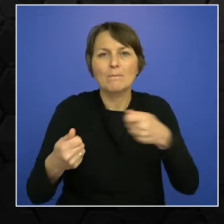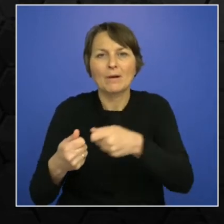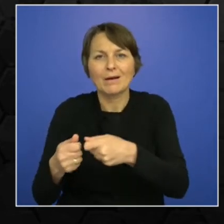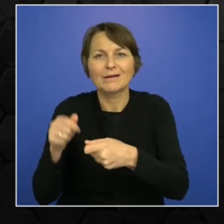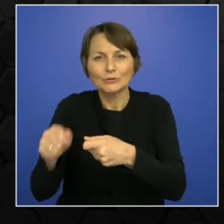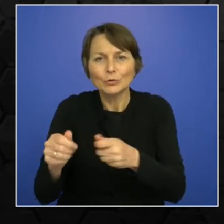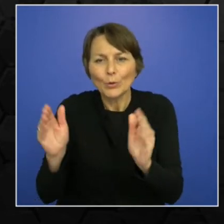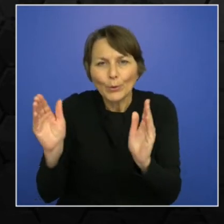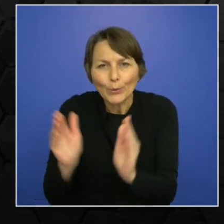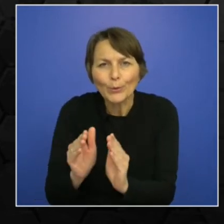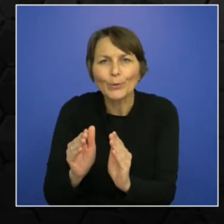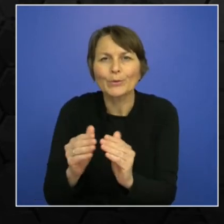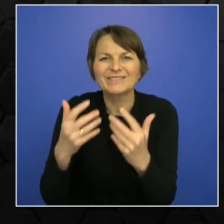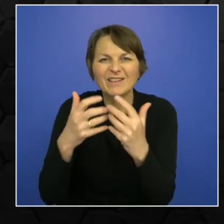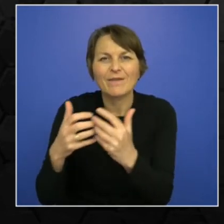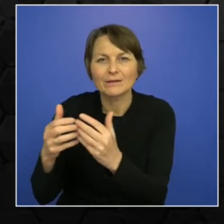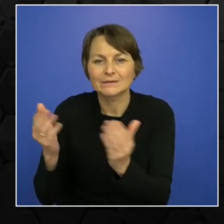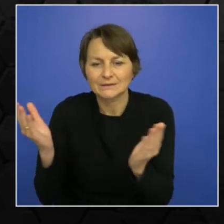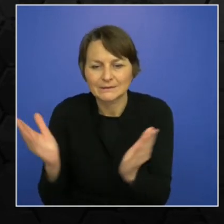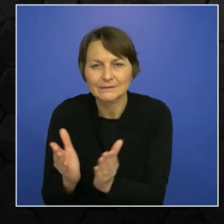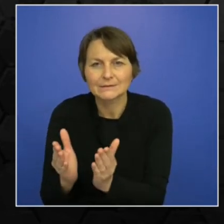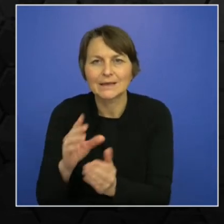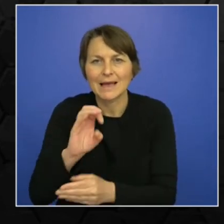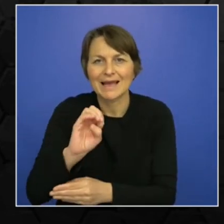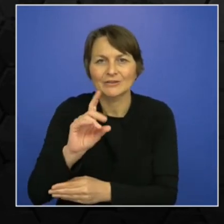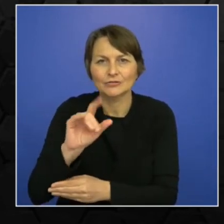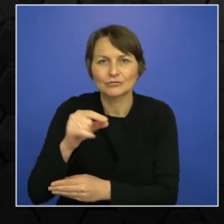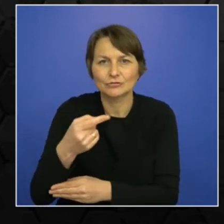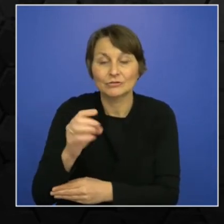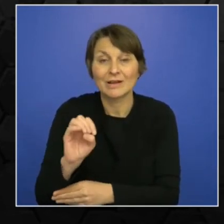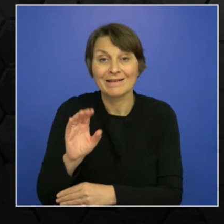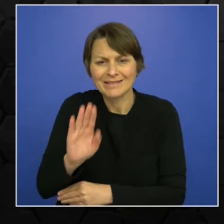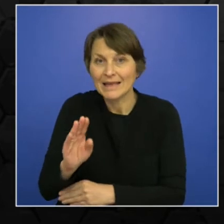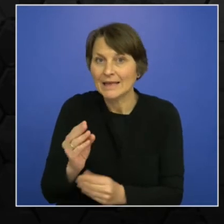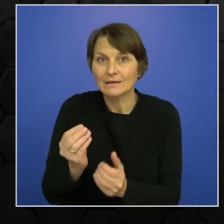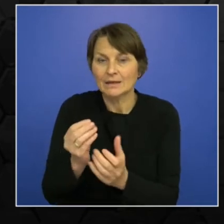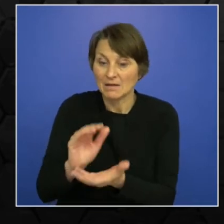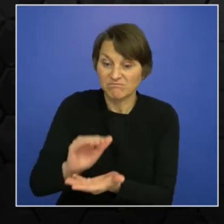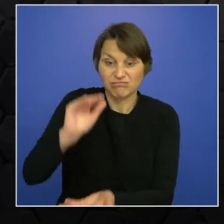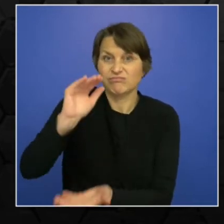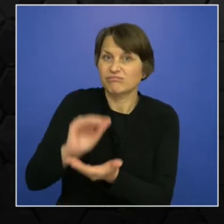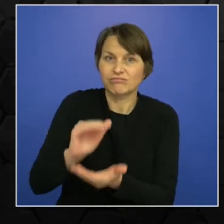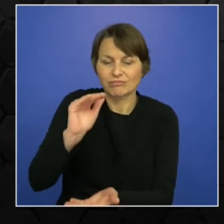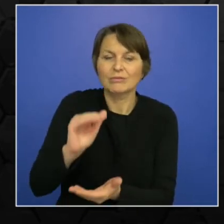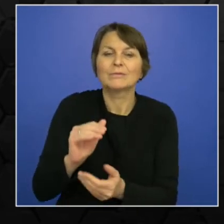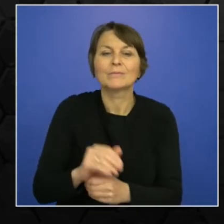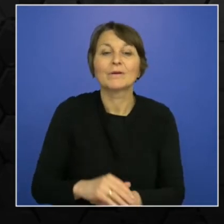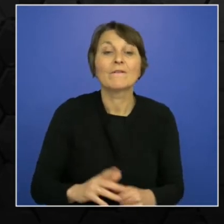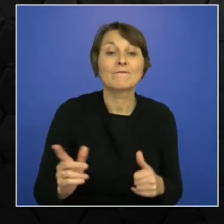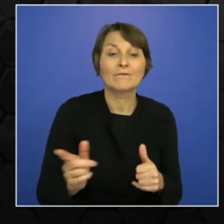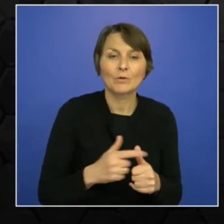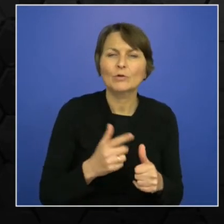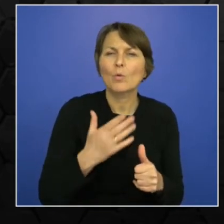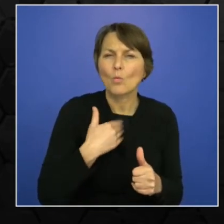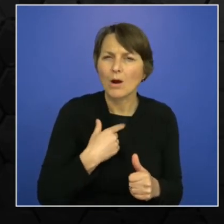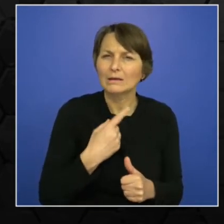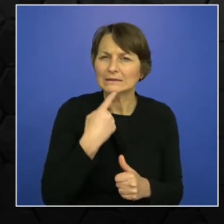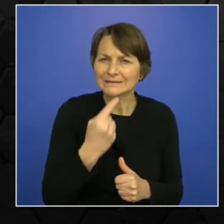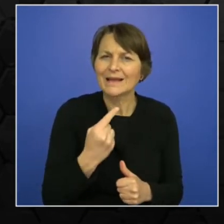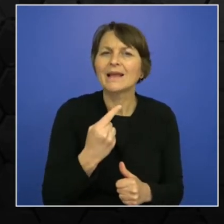constrained. So the first thing I would like to talk about is quantization. It is a very well-known